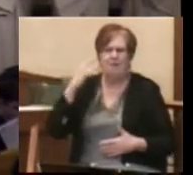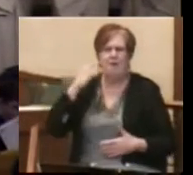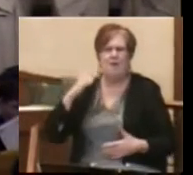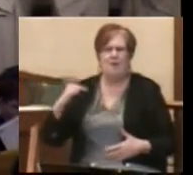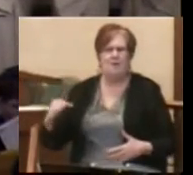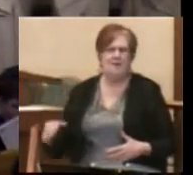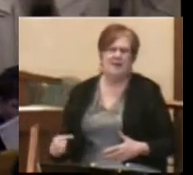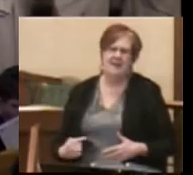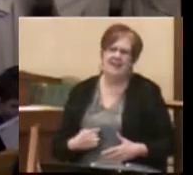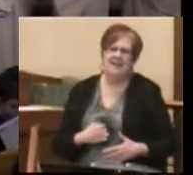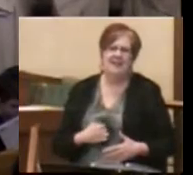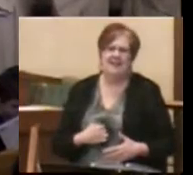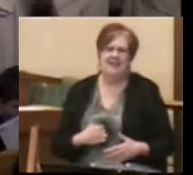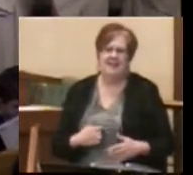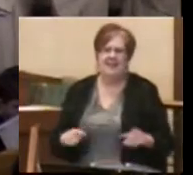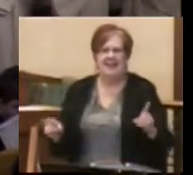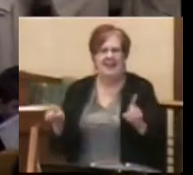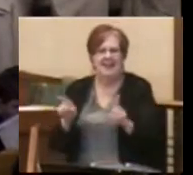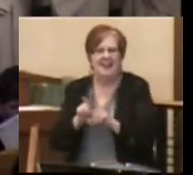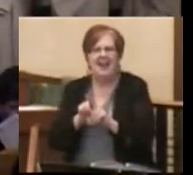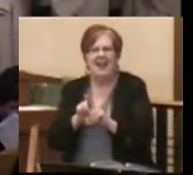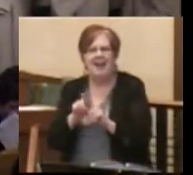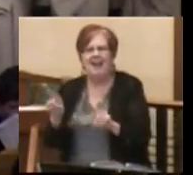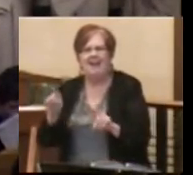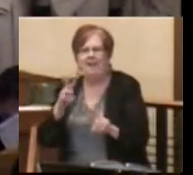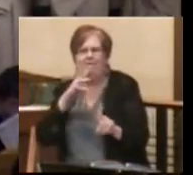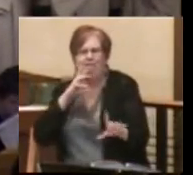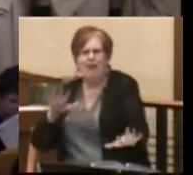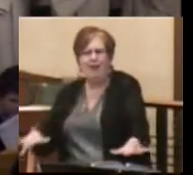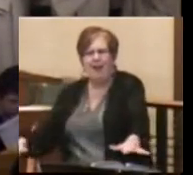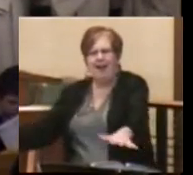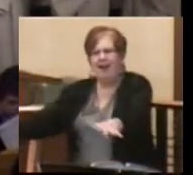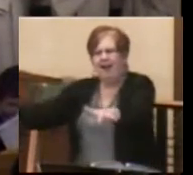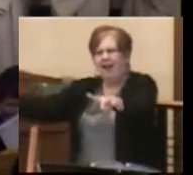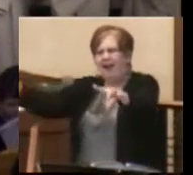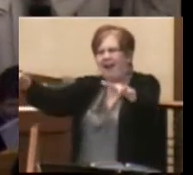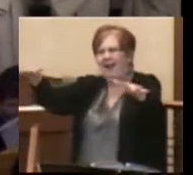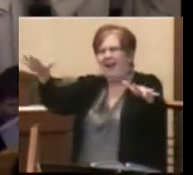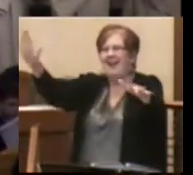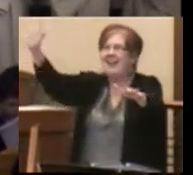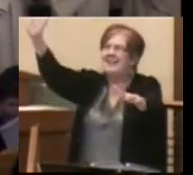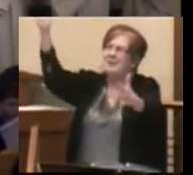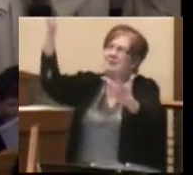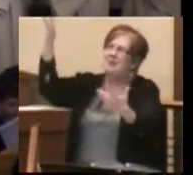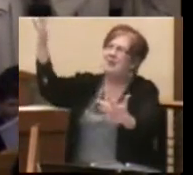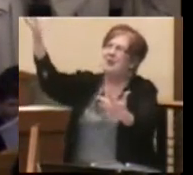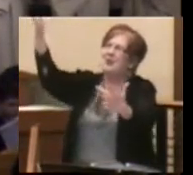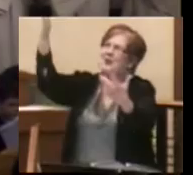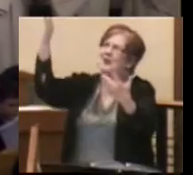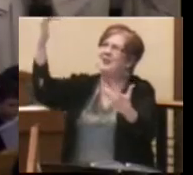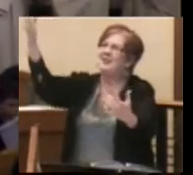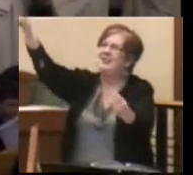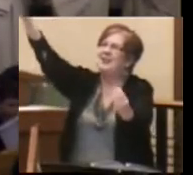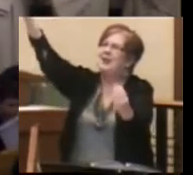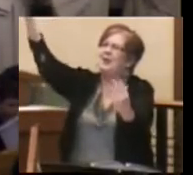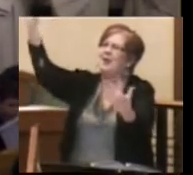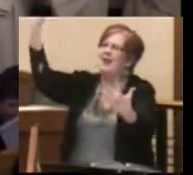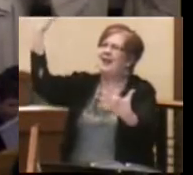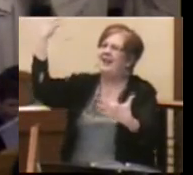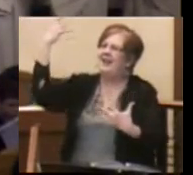me. And like a flood, His mercy